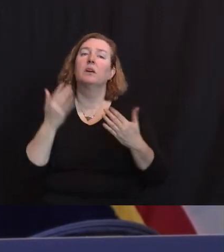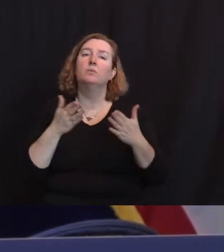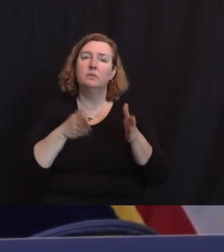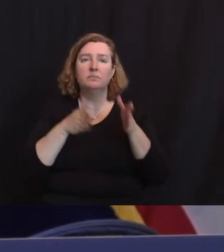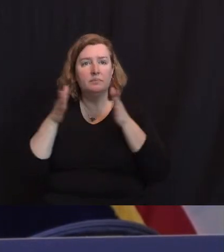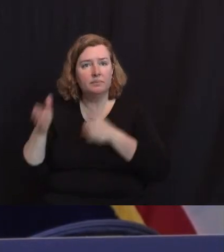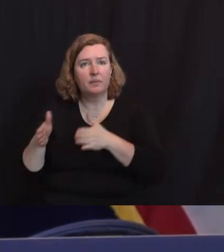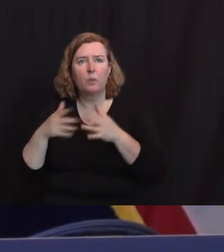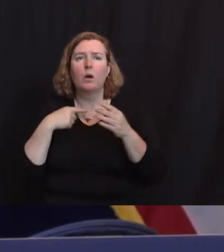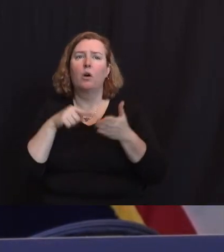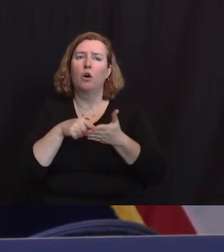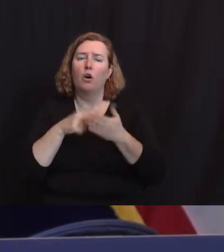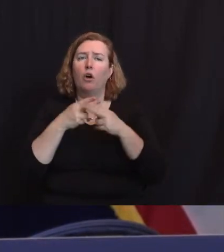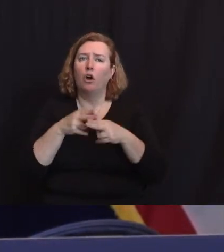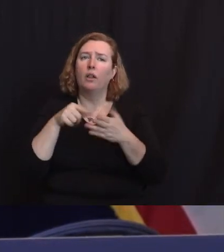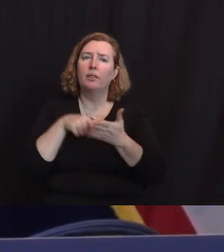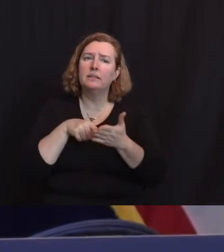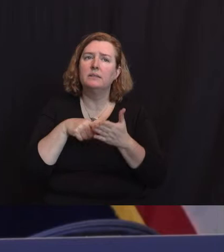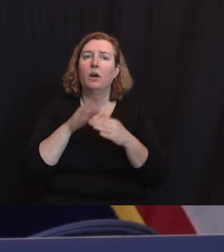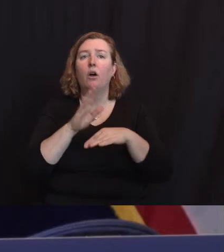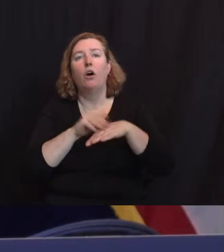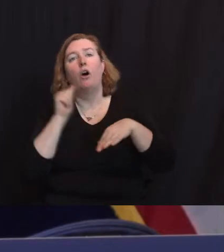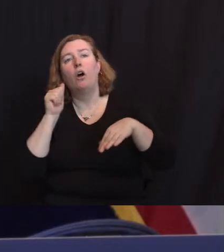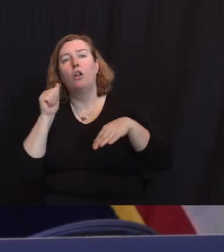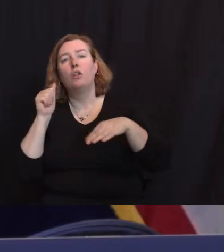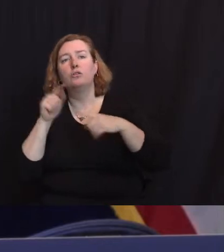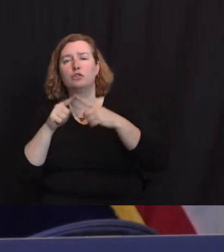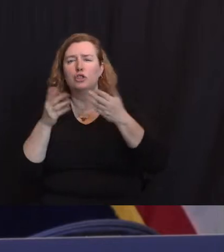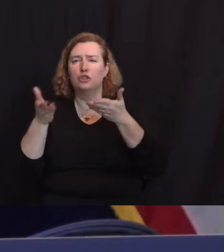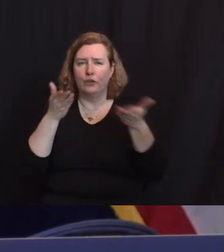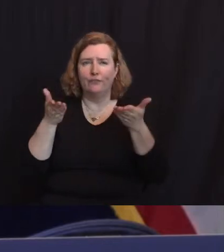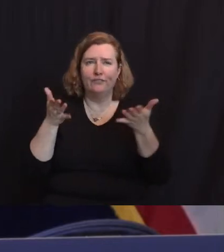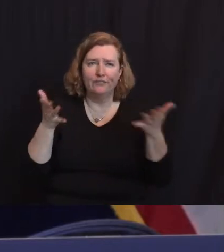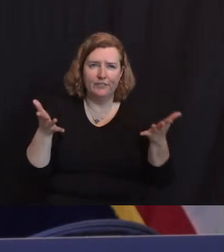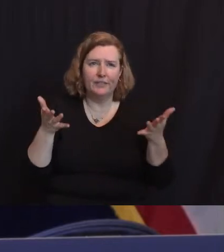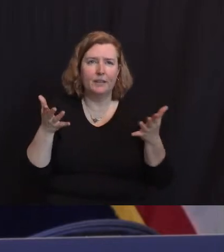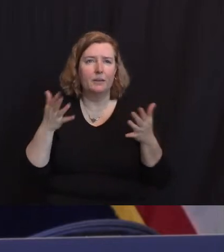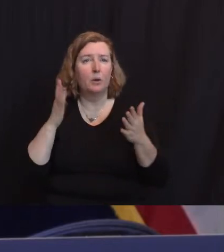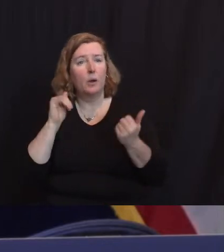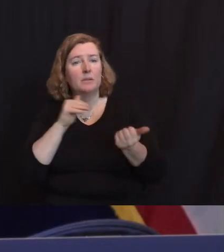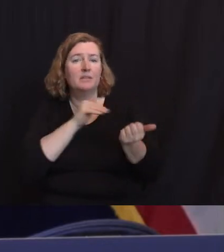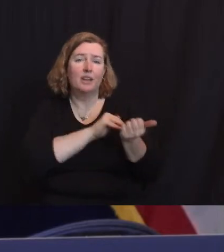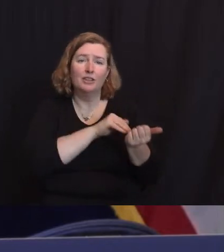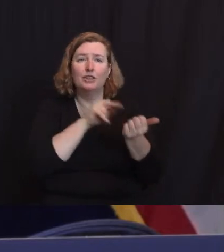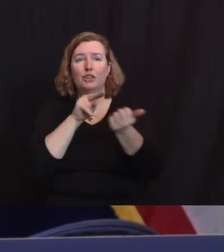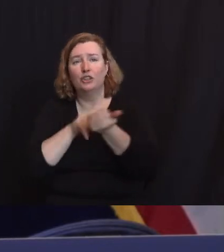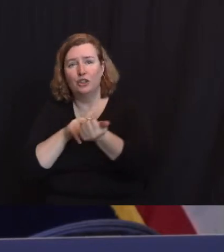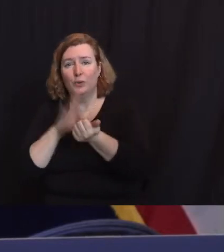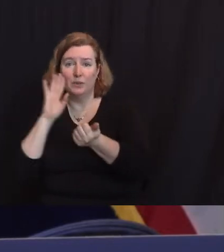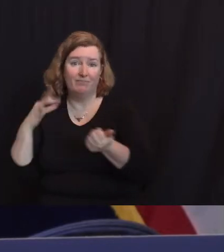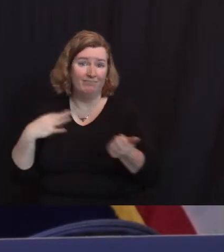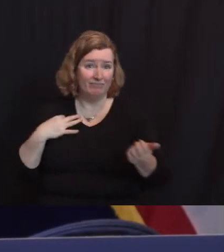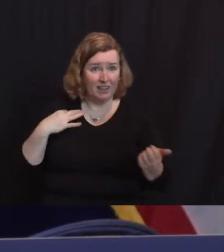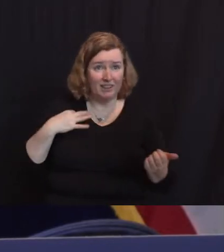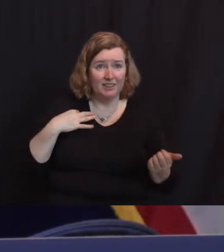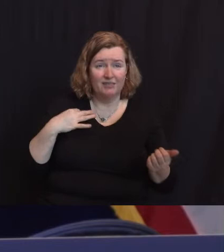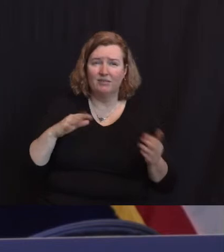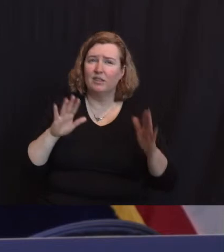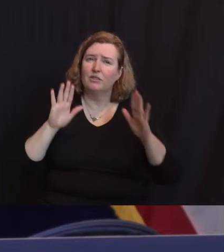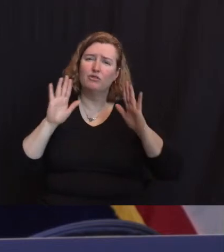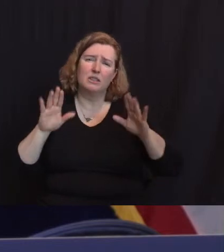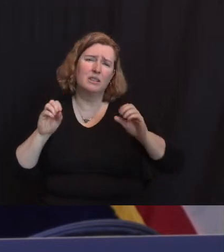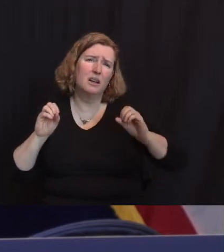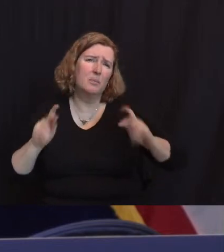in this pandemic when we were wondering if nurses and doctors were going to step up. And I think this is a phenomenal opportunity when you see what